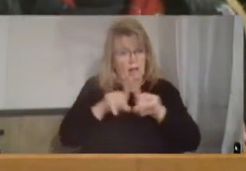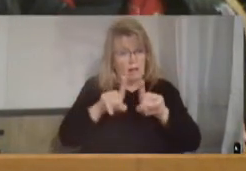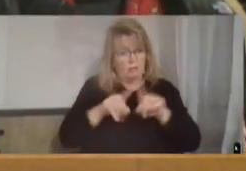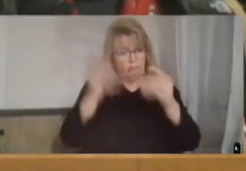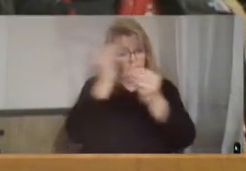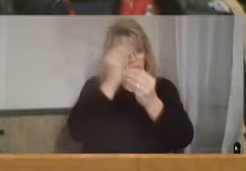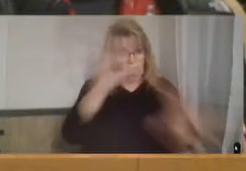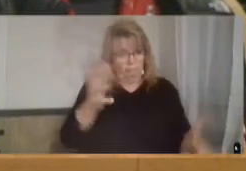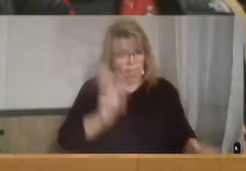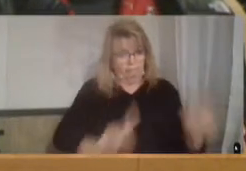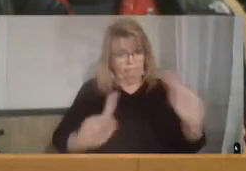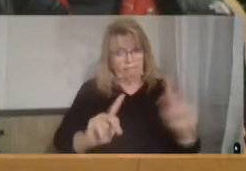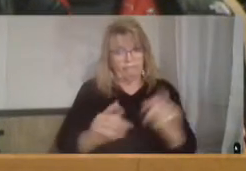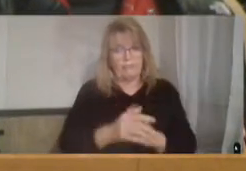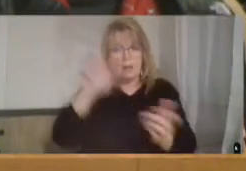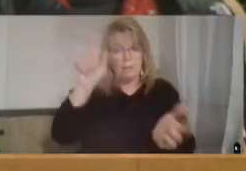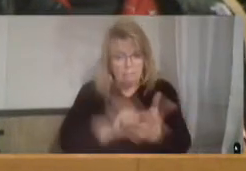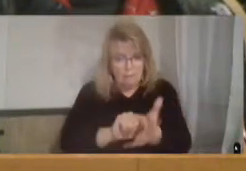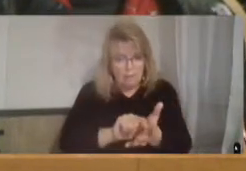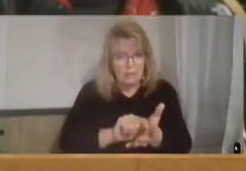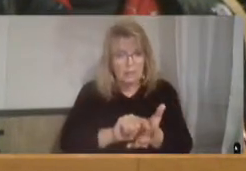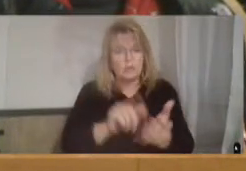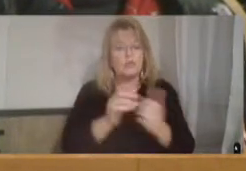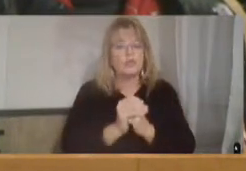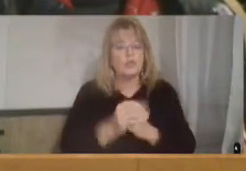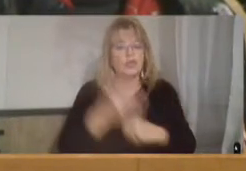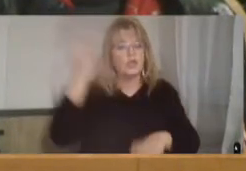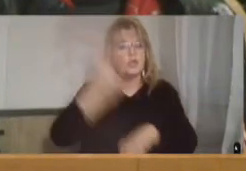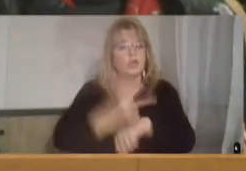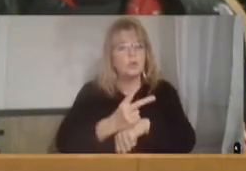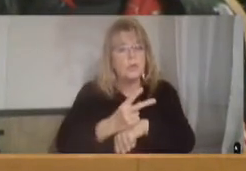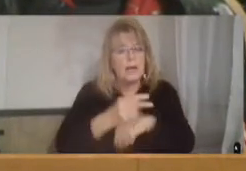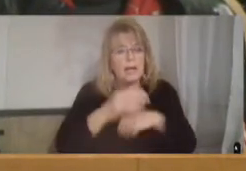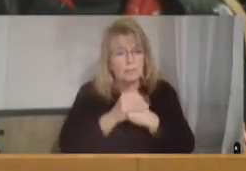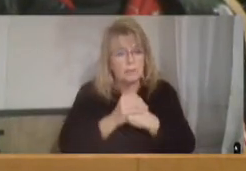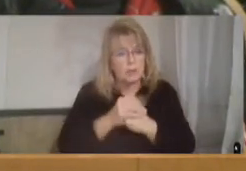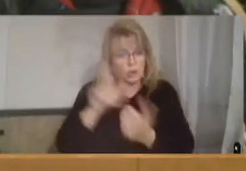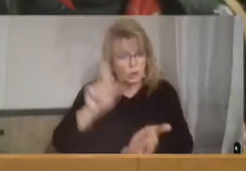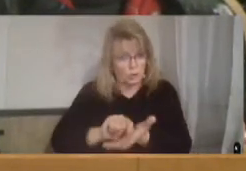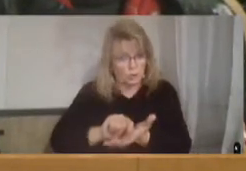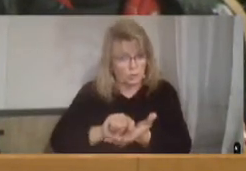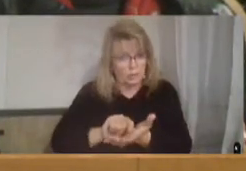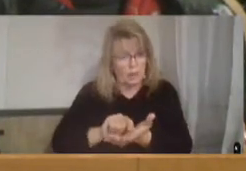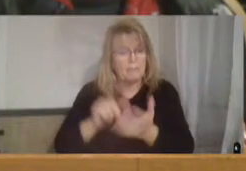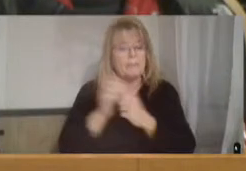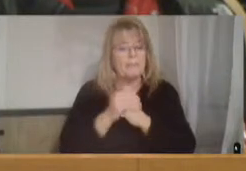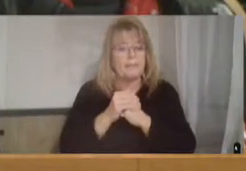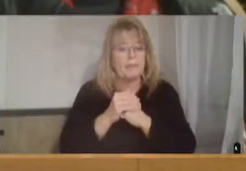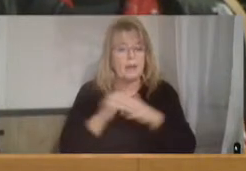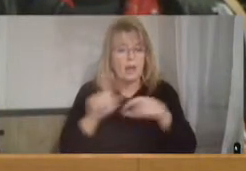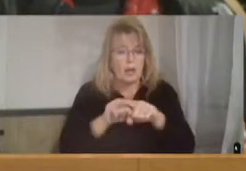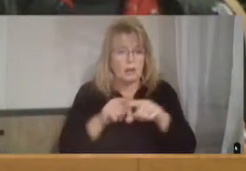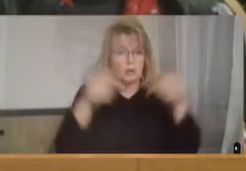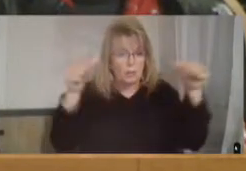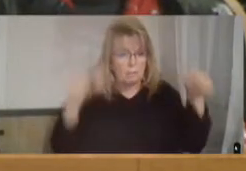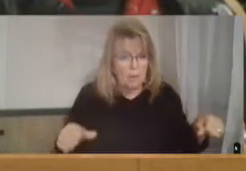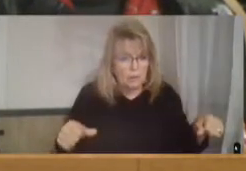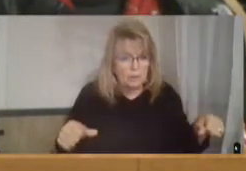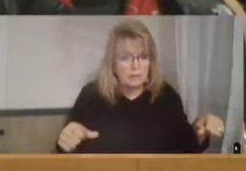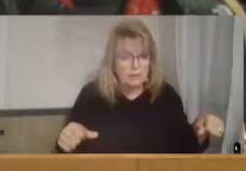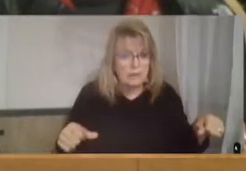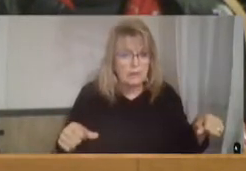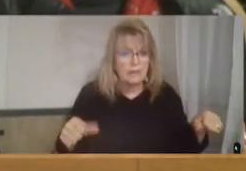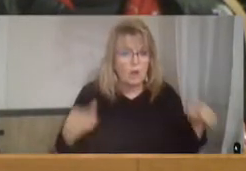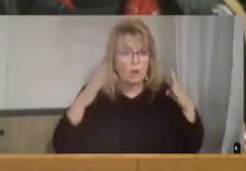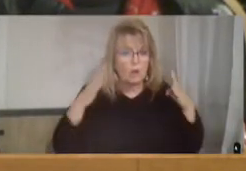we publish the abandonment twice in the Mecklenburg County Times, so in the public newspaper, and also posted signs on the street